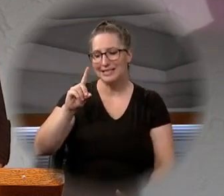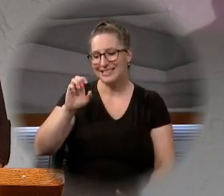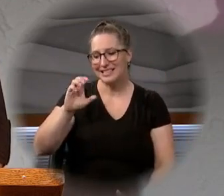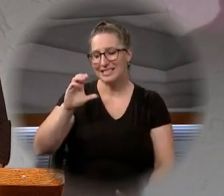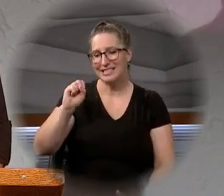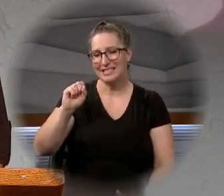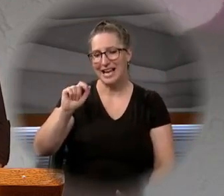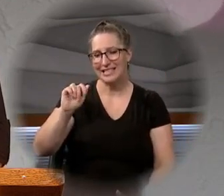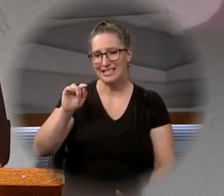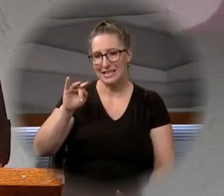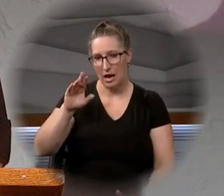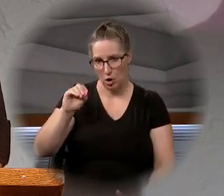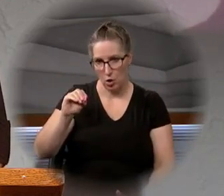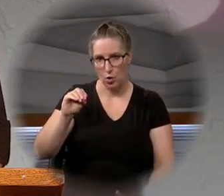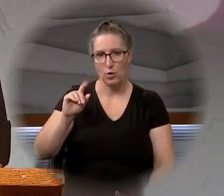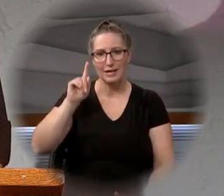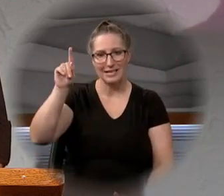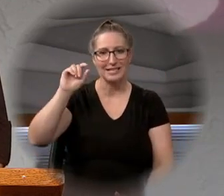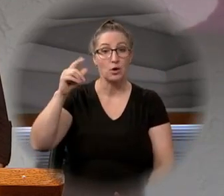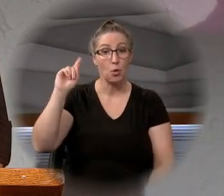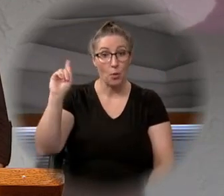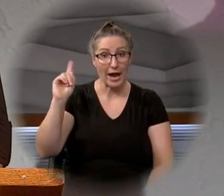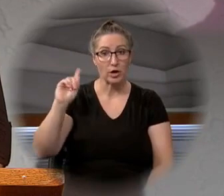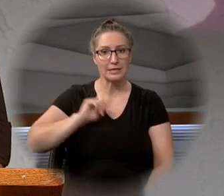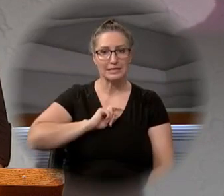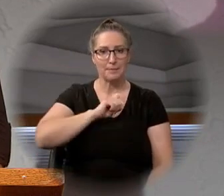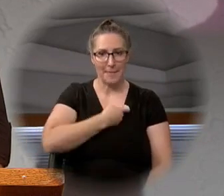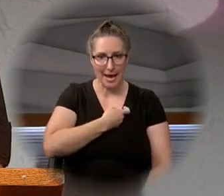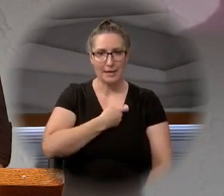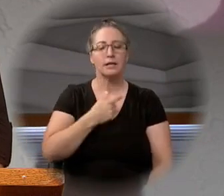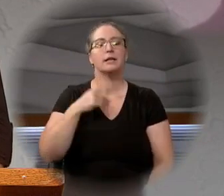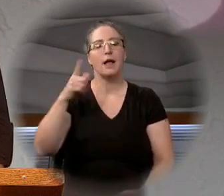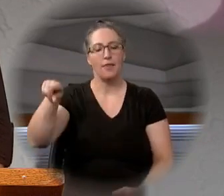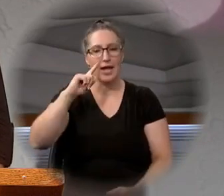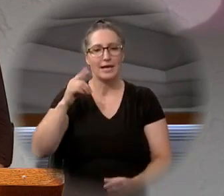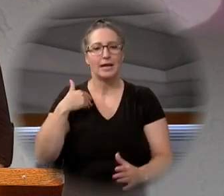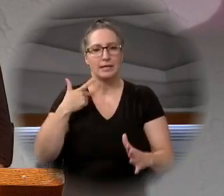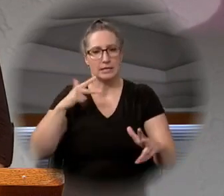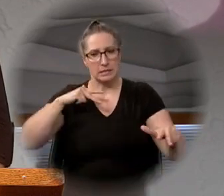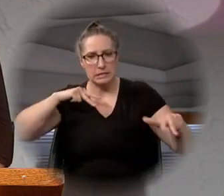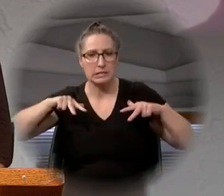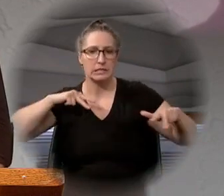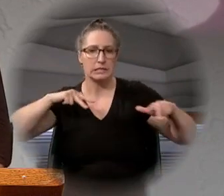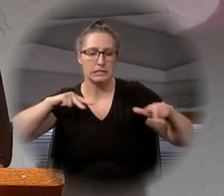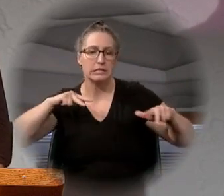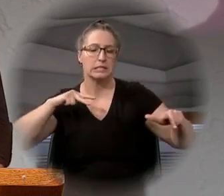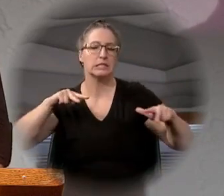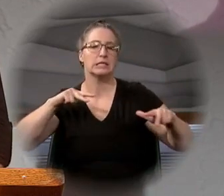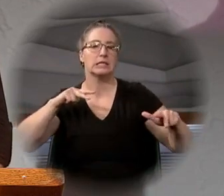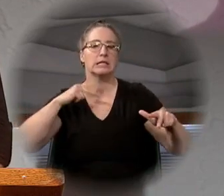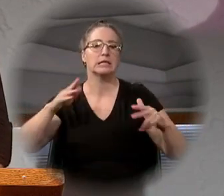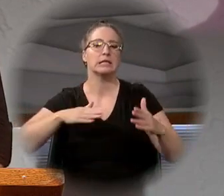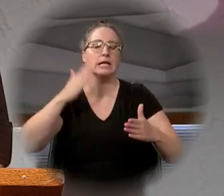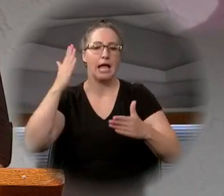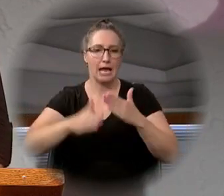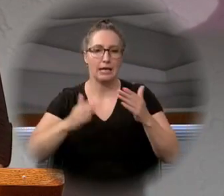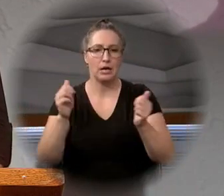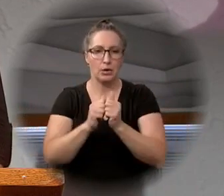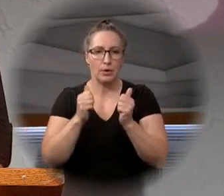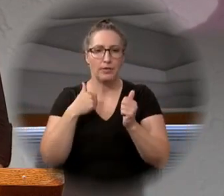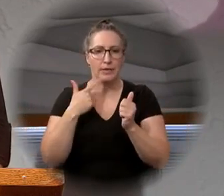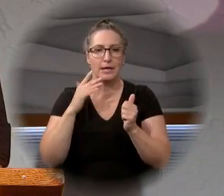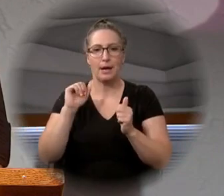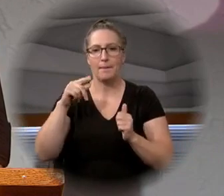that they have a safe pilgrimage and may be inspired in their faith by walking the way of St. James, ending with the veneration of